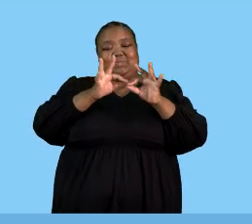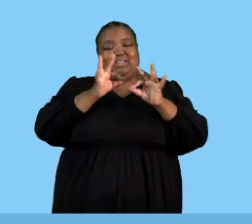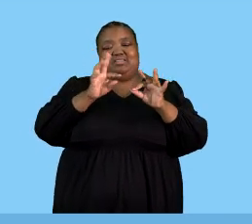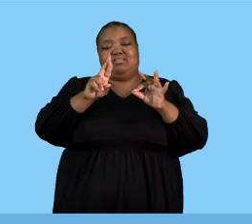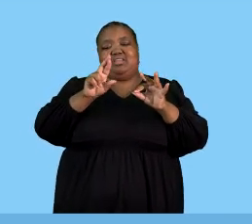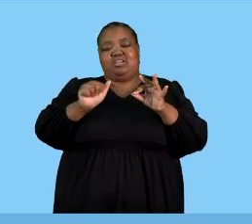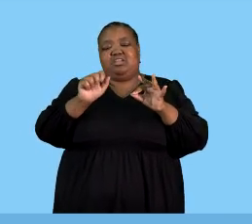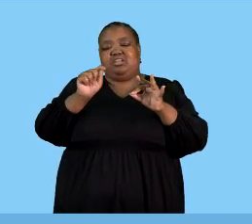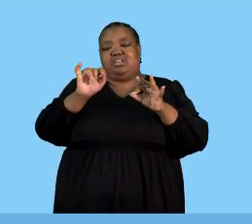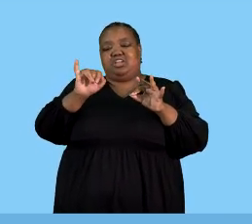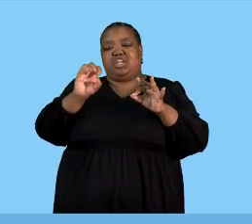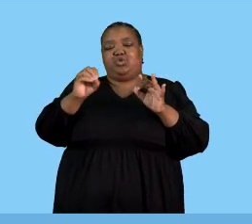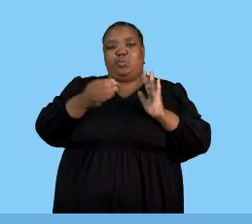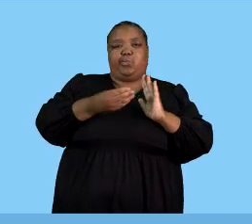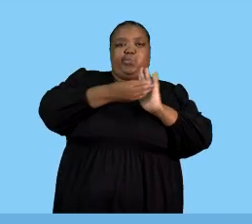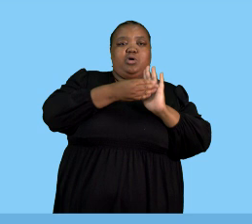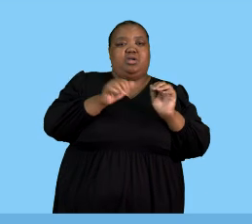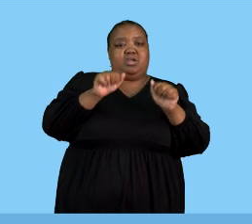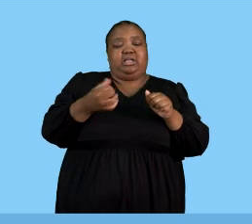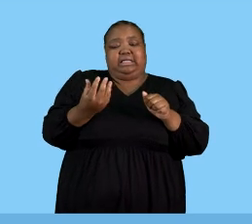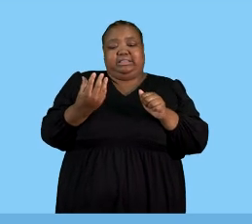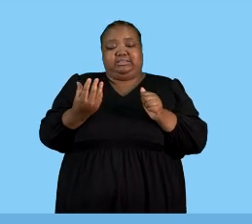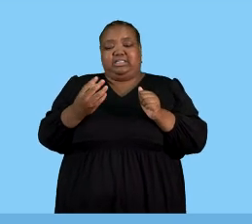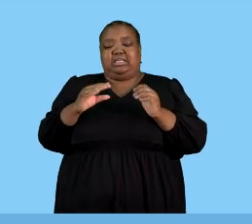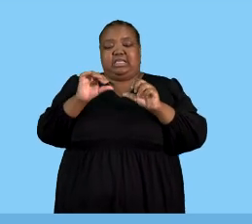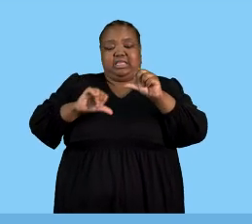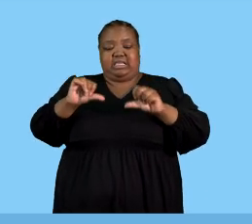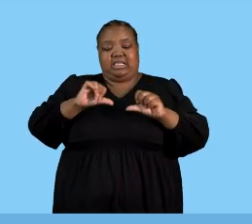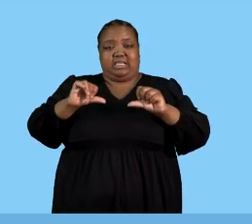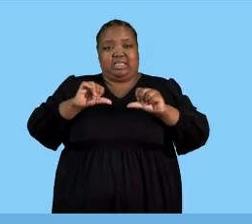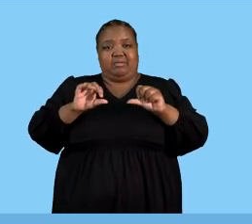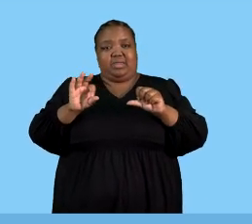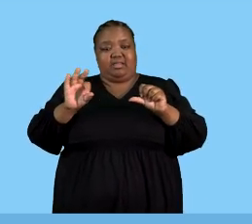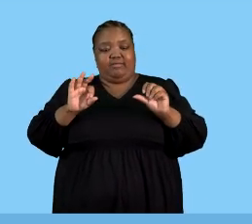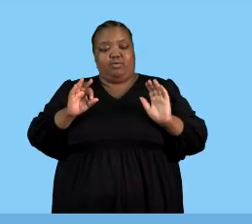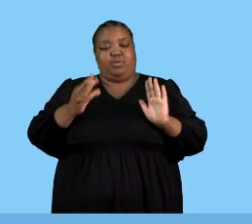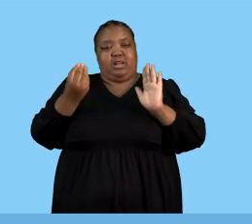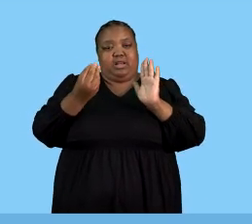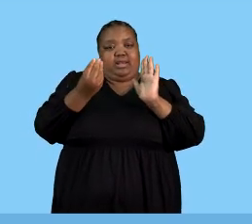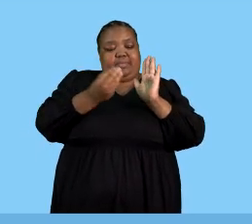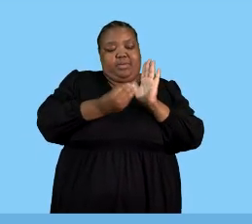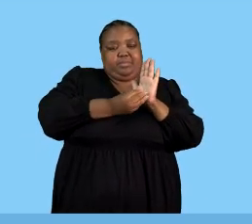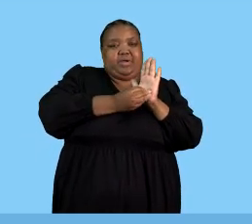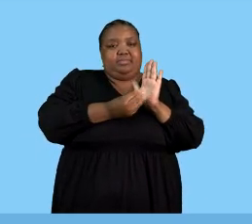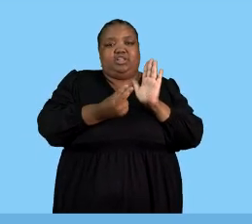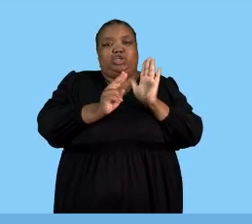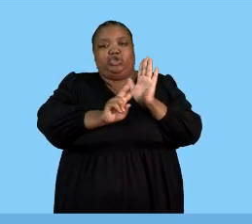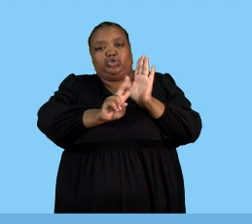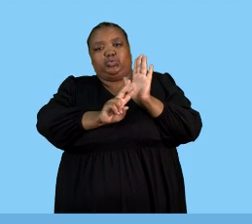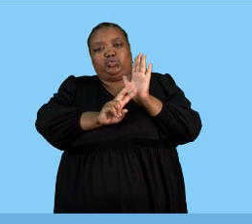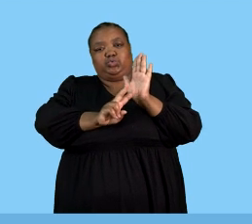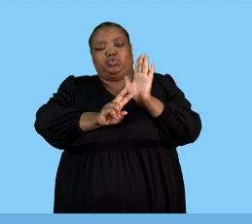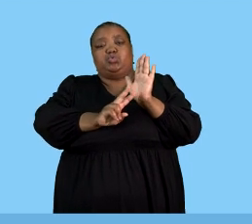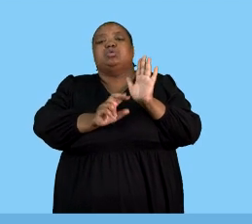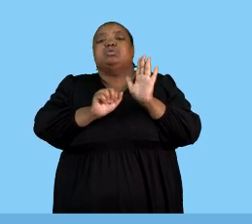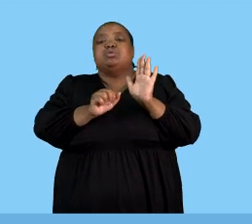compound. And then that ratio is indicated by the subscripts, which are the numbers at the bottom of the chemical formula. In the case of this one, we